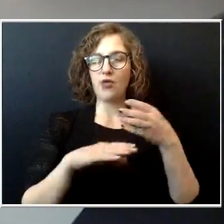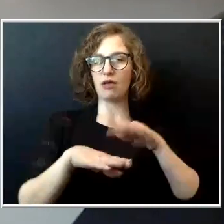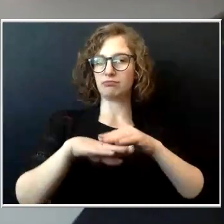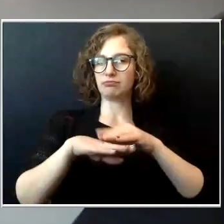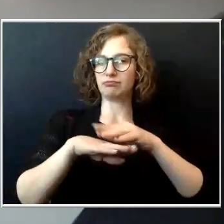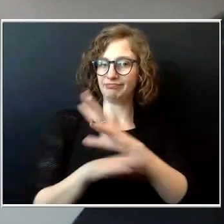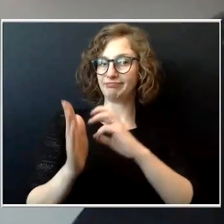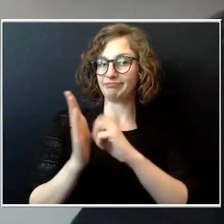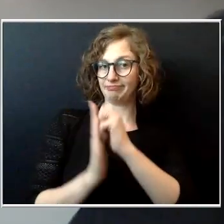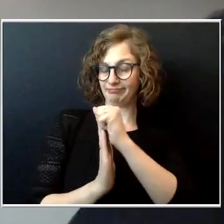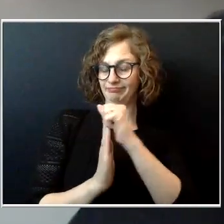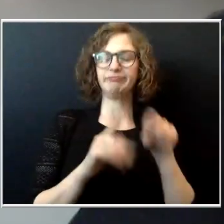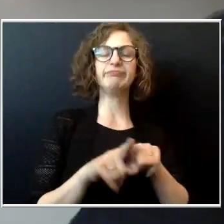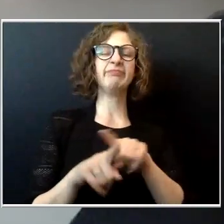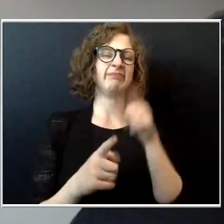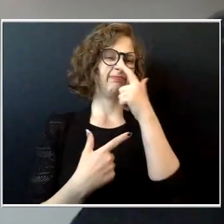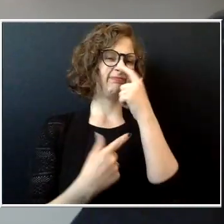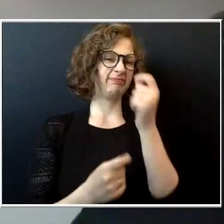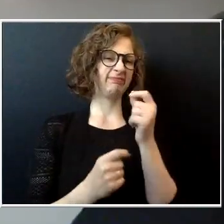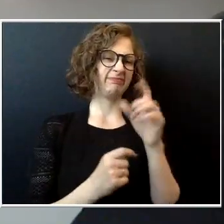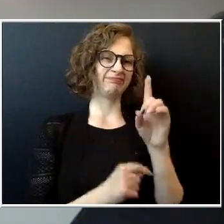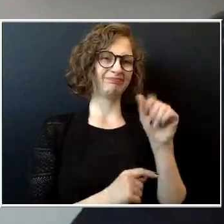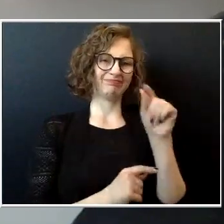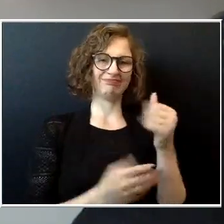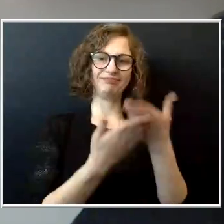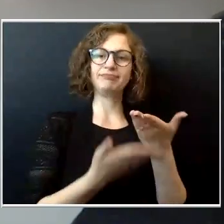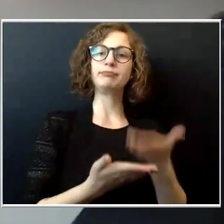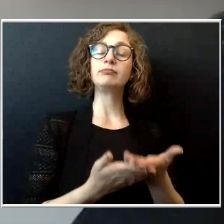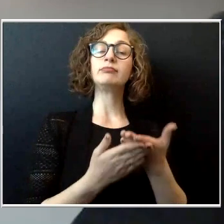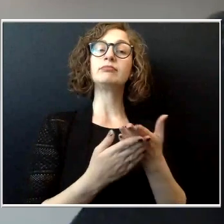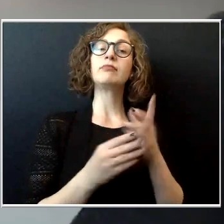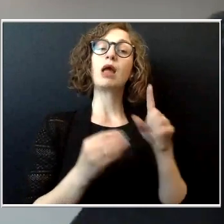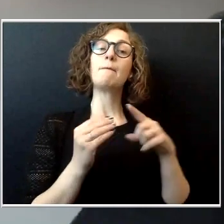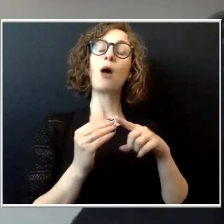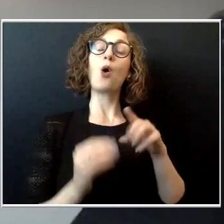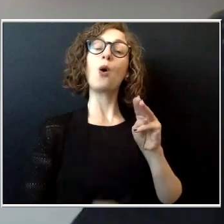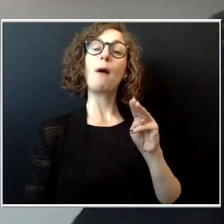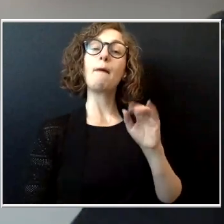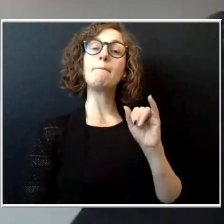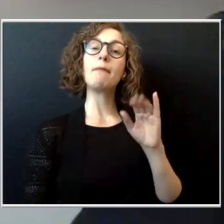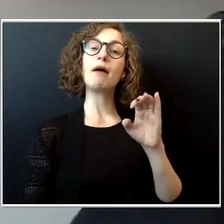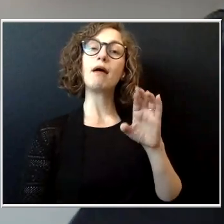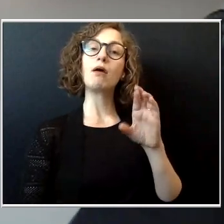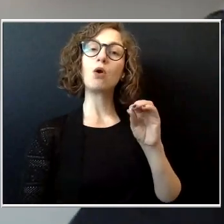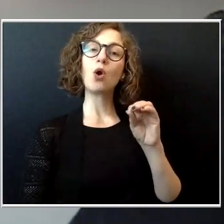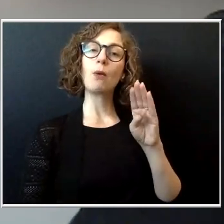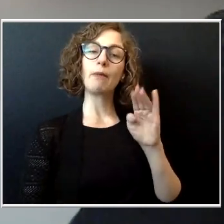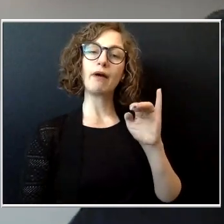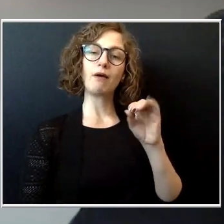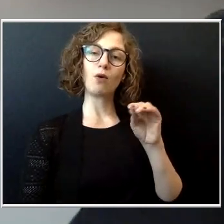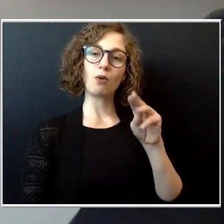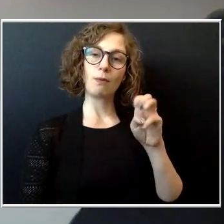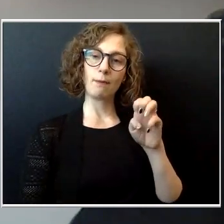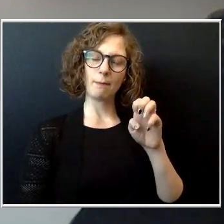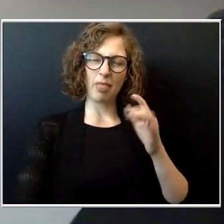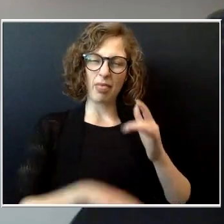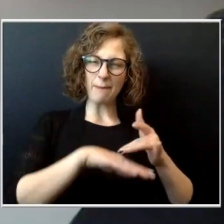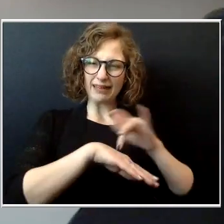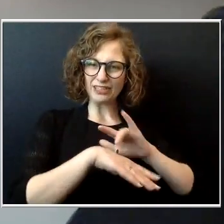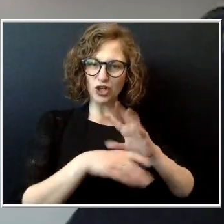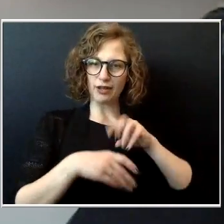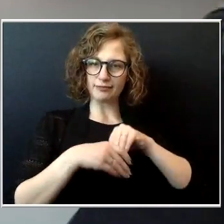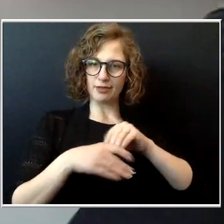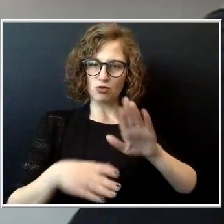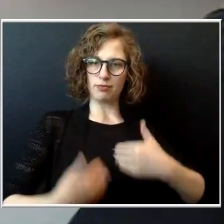data with regards to the microbiome and how it influences risk of various cancers, but also how diet